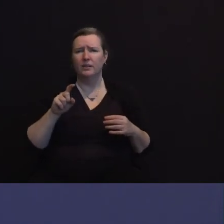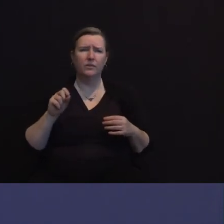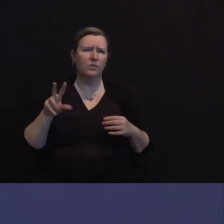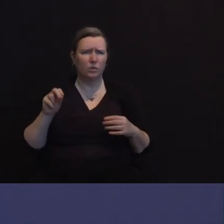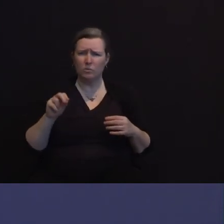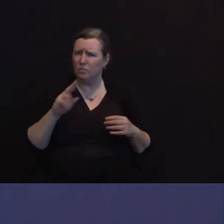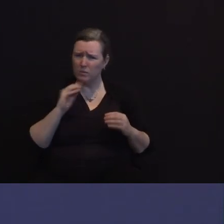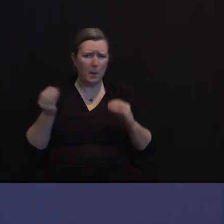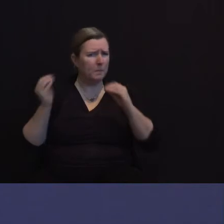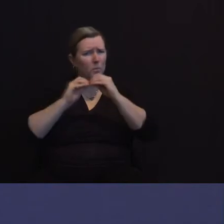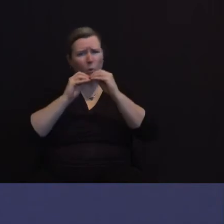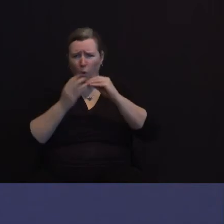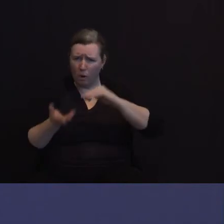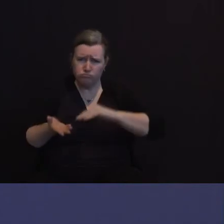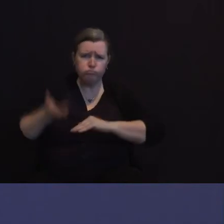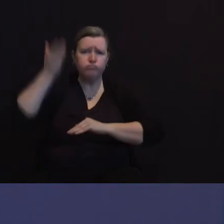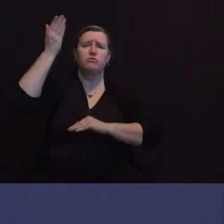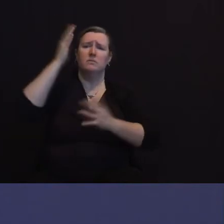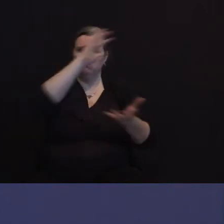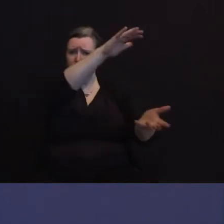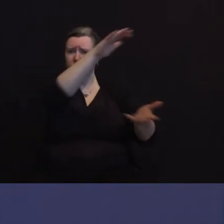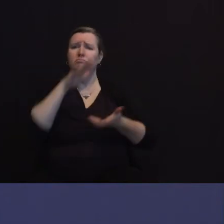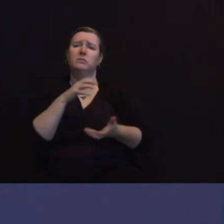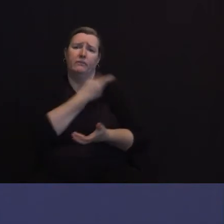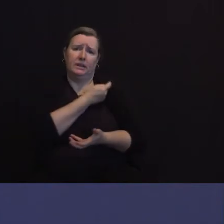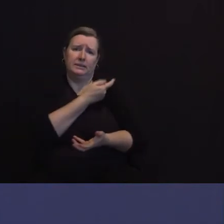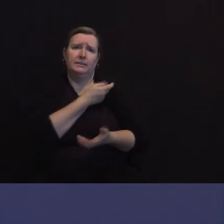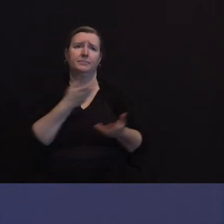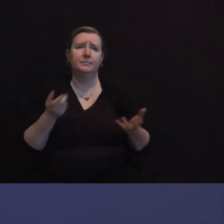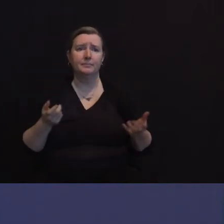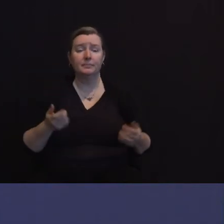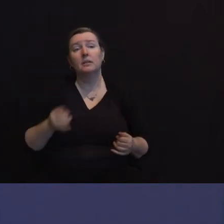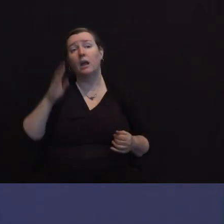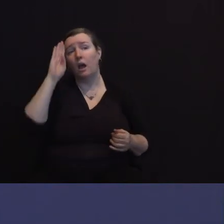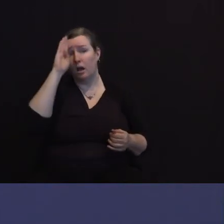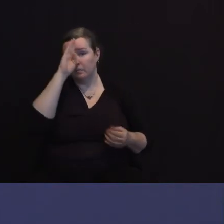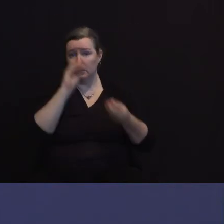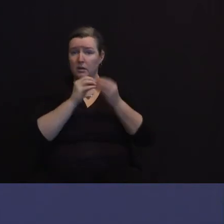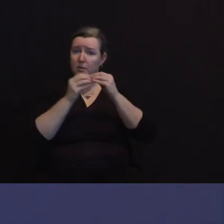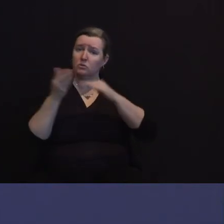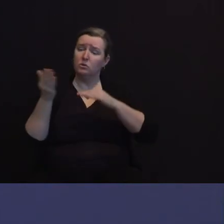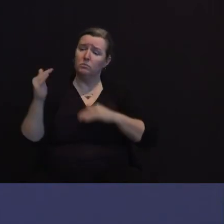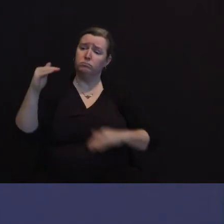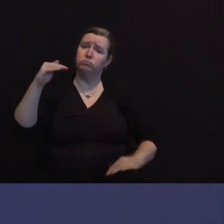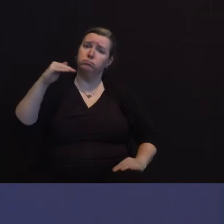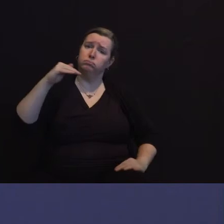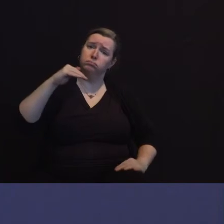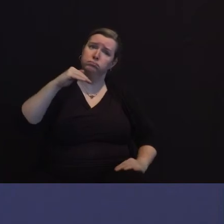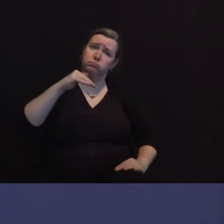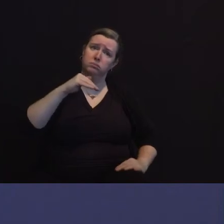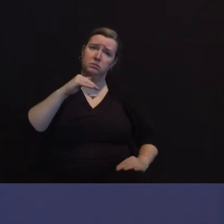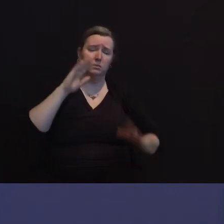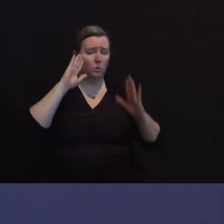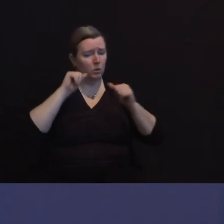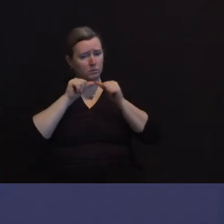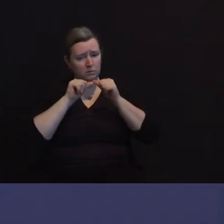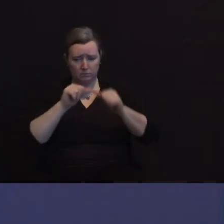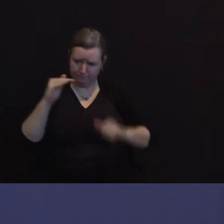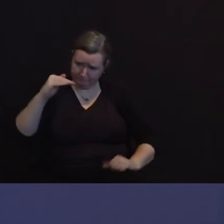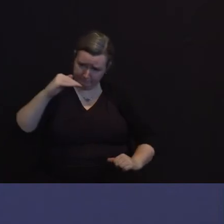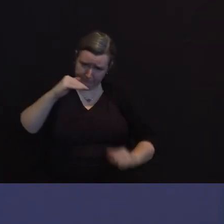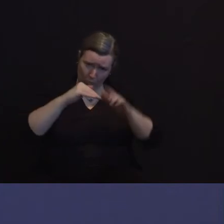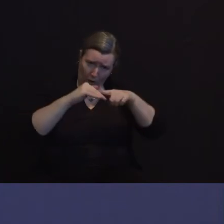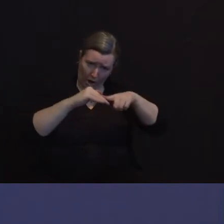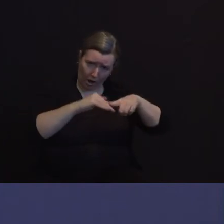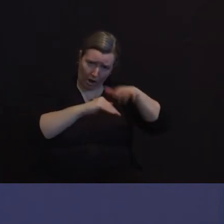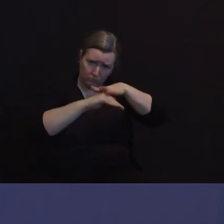Our hospital numbers, as we mentioned earlier, have started to come down. Please God, that continues to be the case. That's consistent, Judy, with the modeling